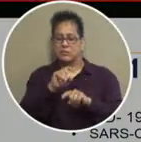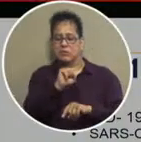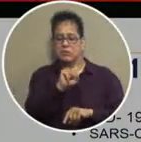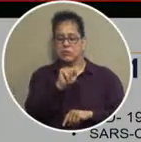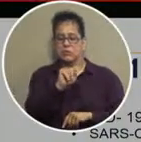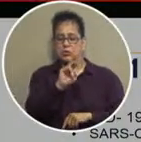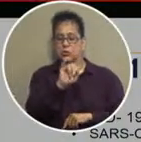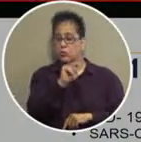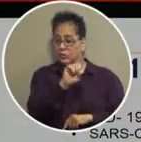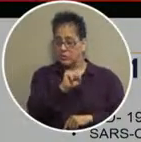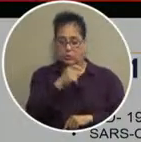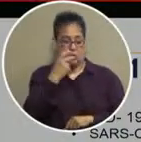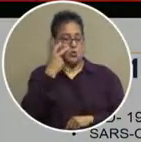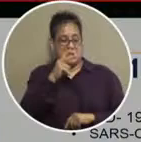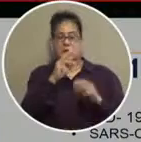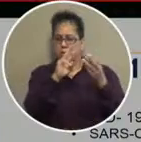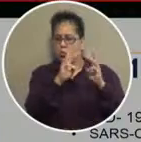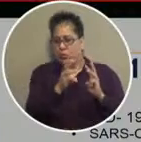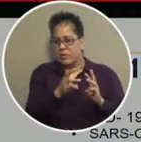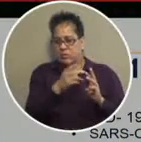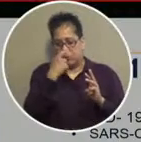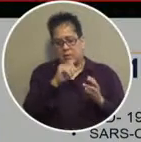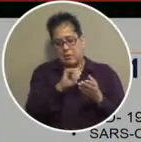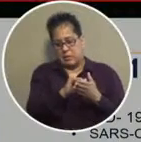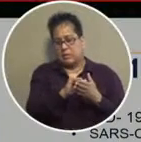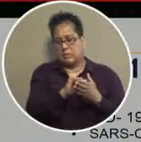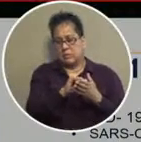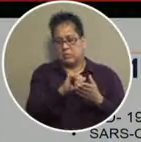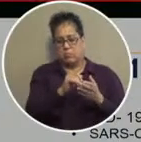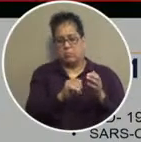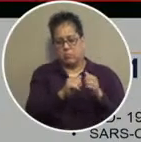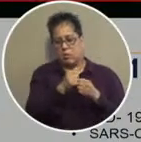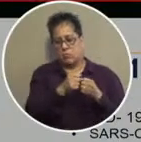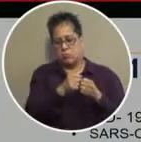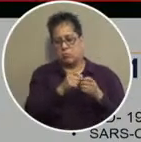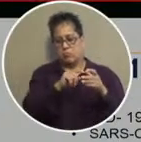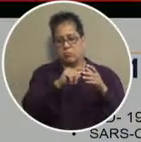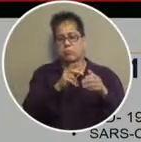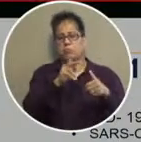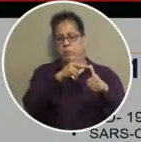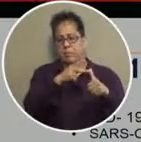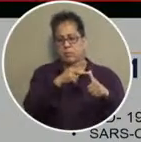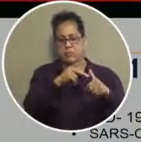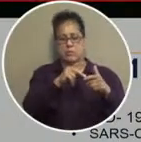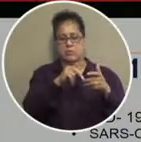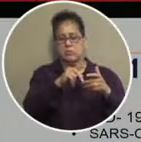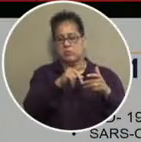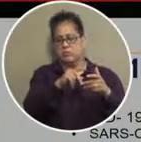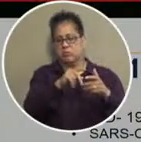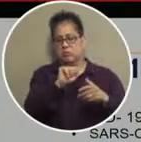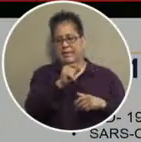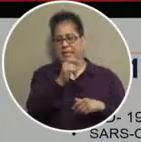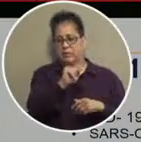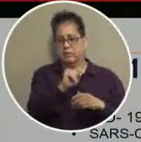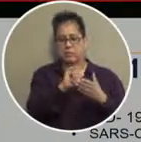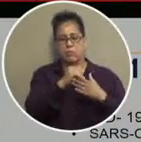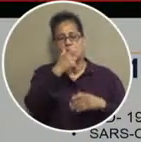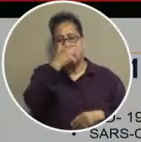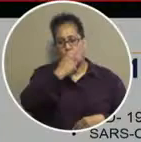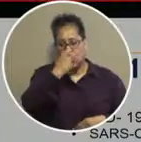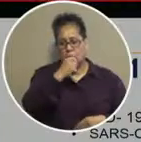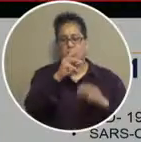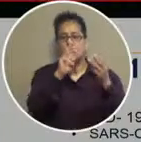see them in the winter season because it's the causative agent of many colds during the winter season.